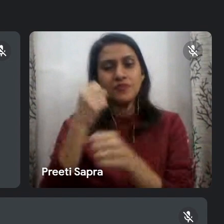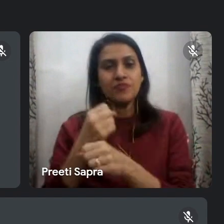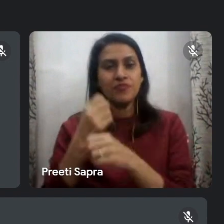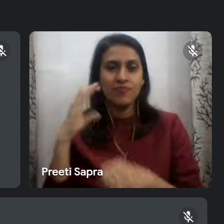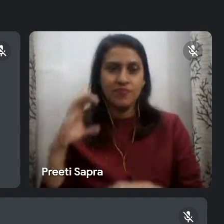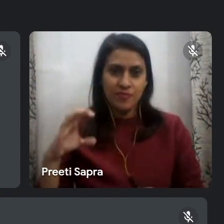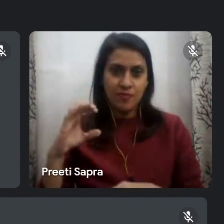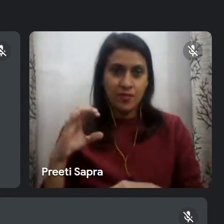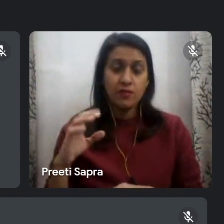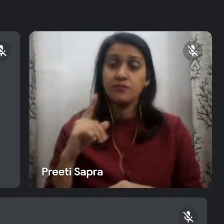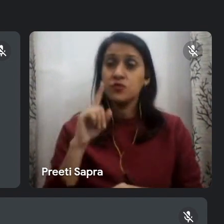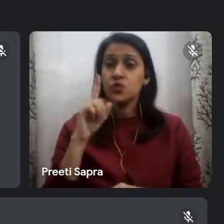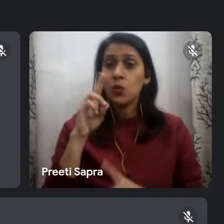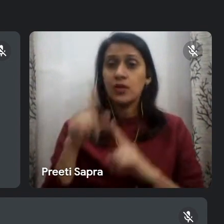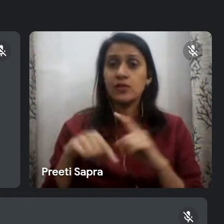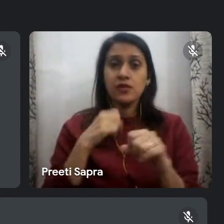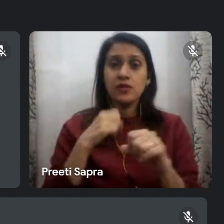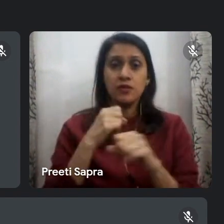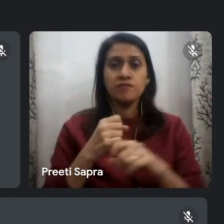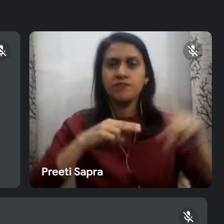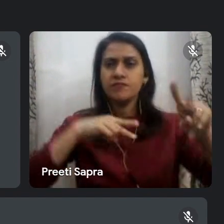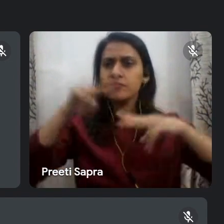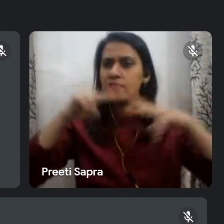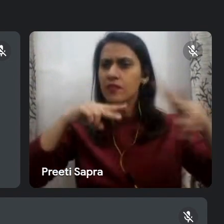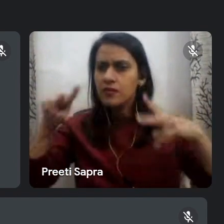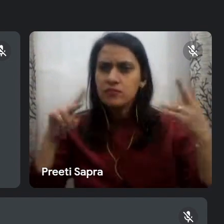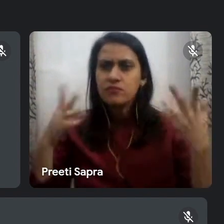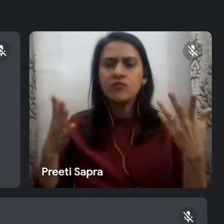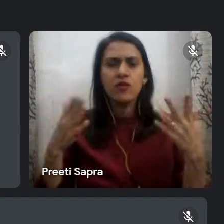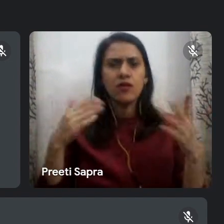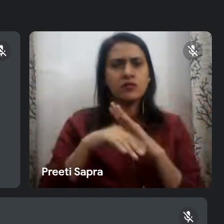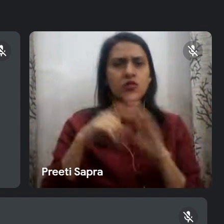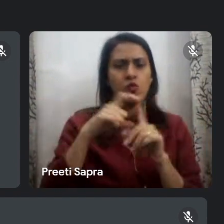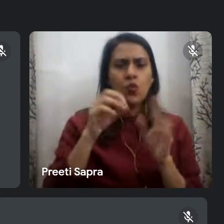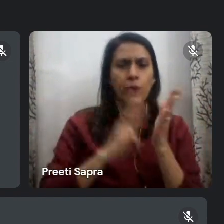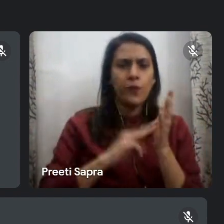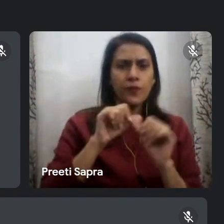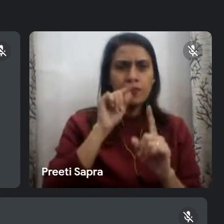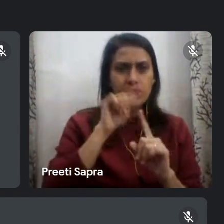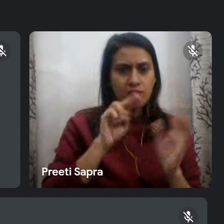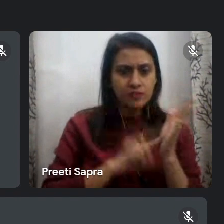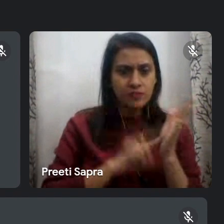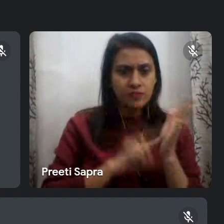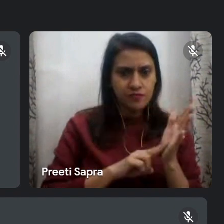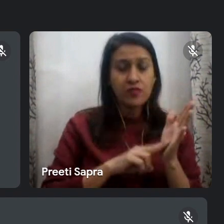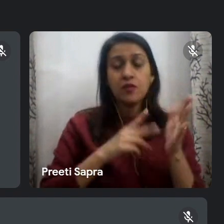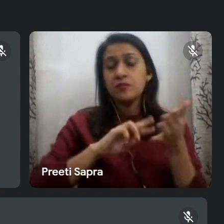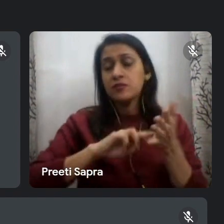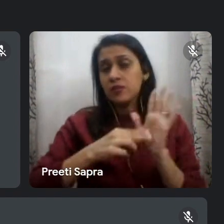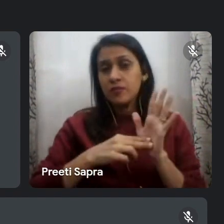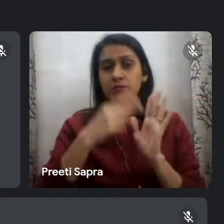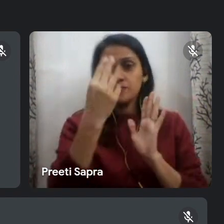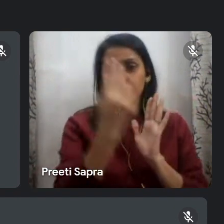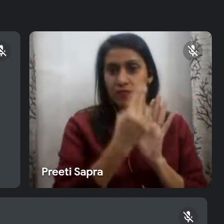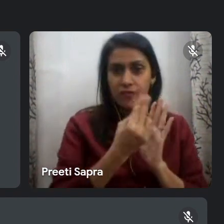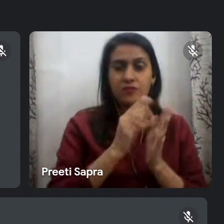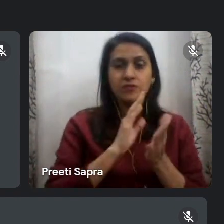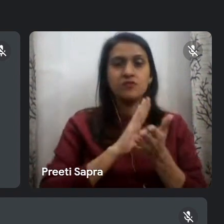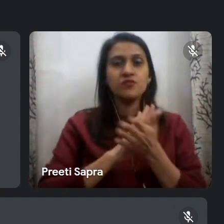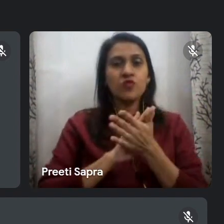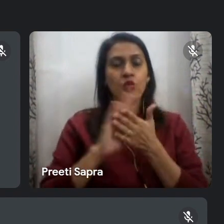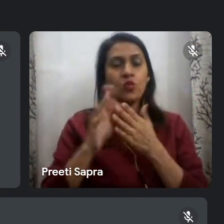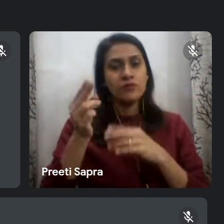of diverse industry experience in various domains such as art and photography, hospitality,